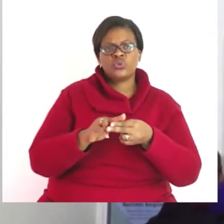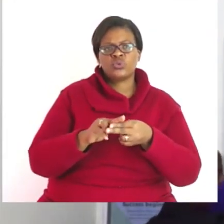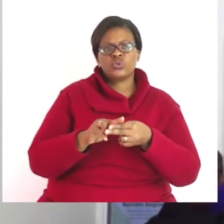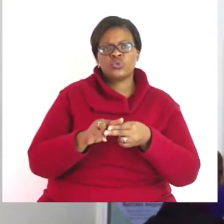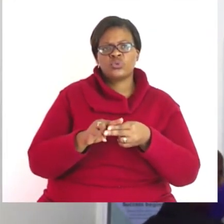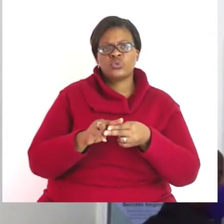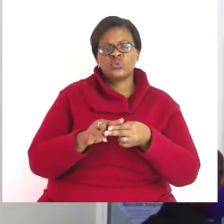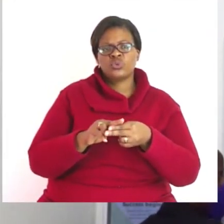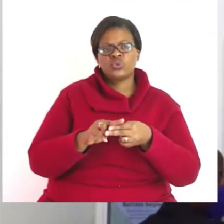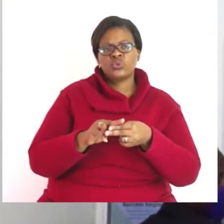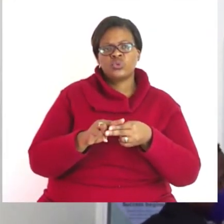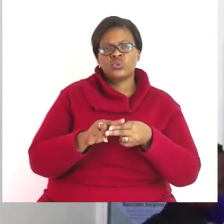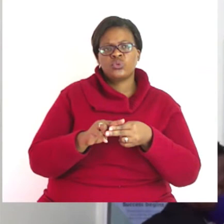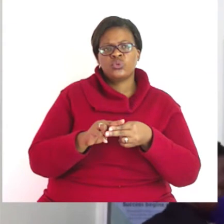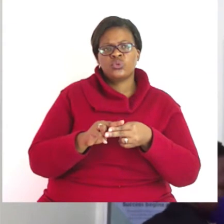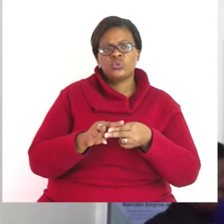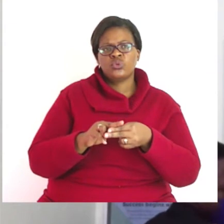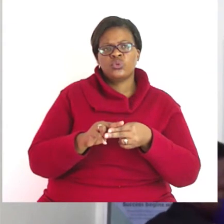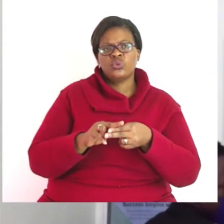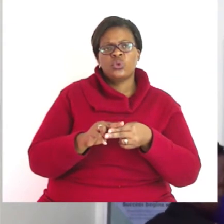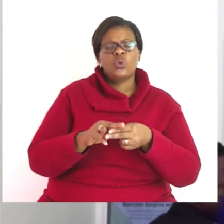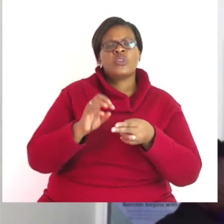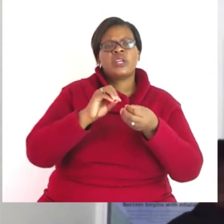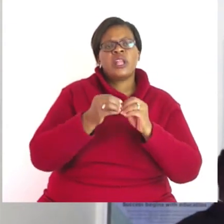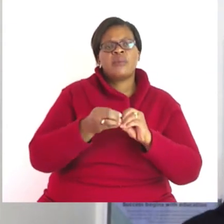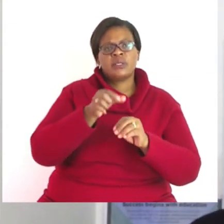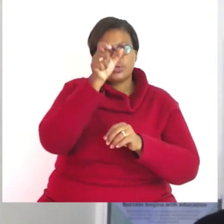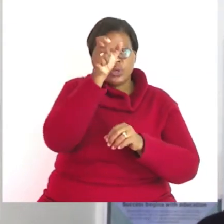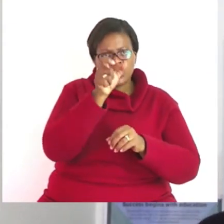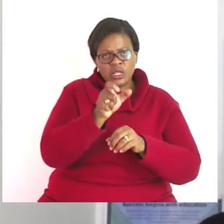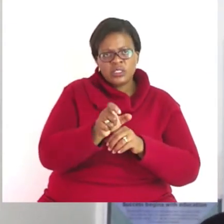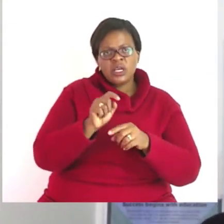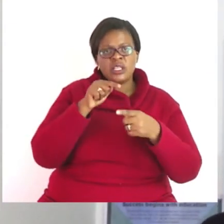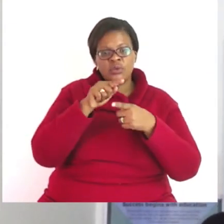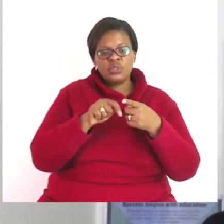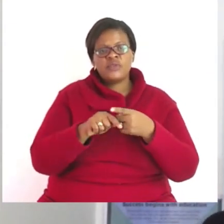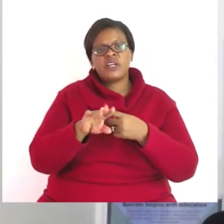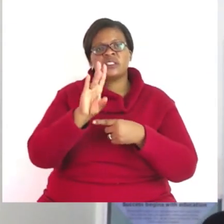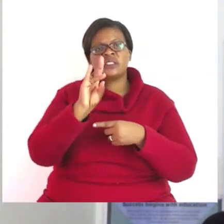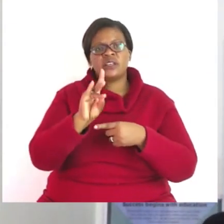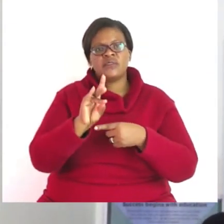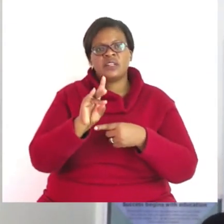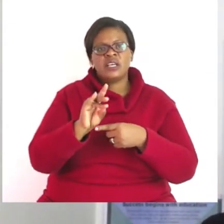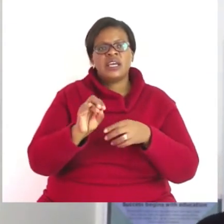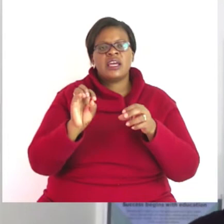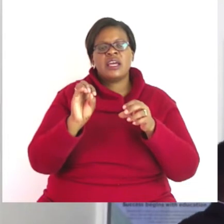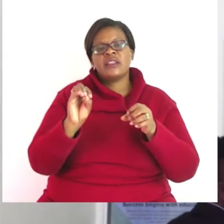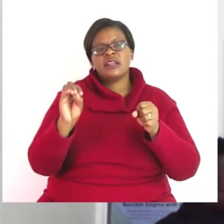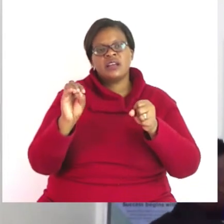a prime factor on this list that would divide into 7 to give me a whole